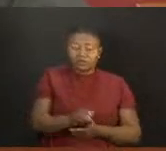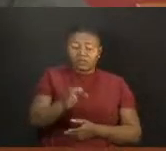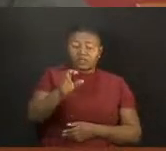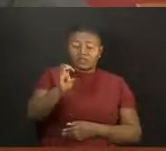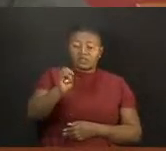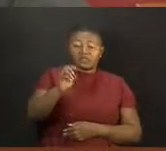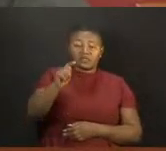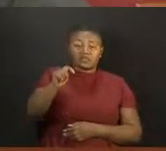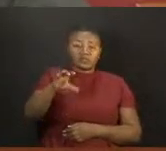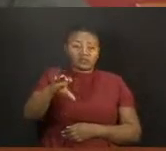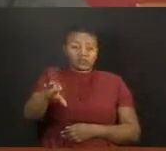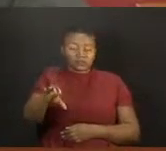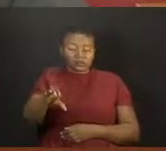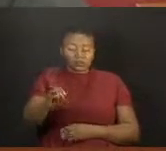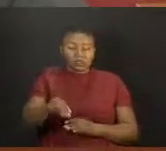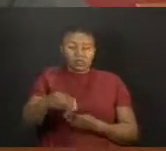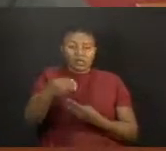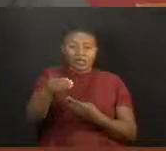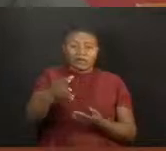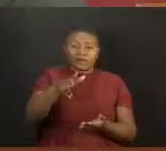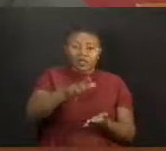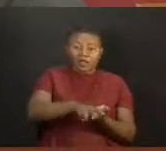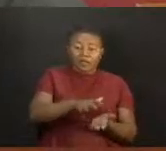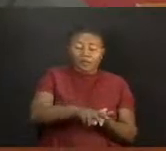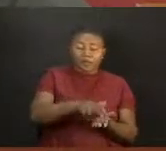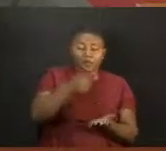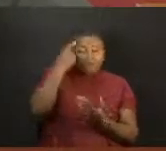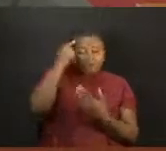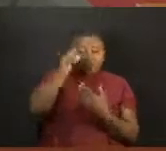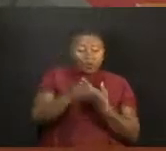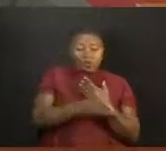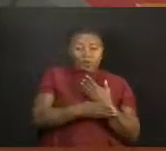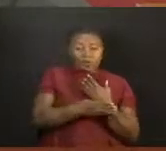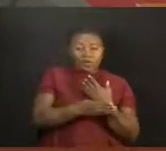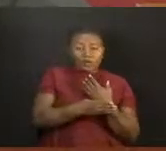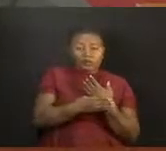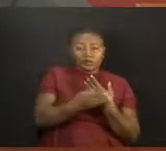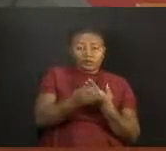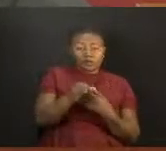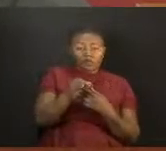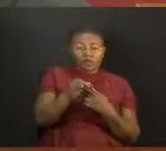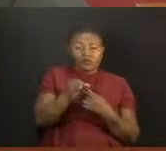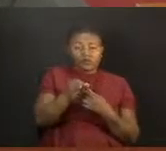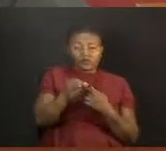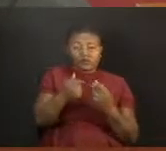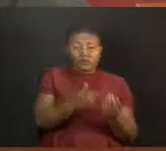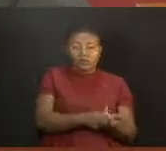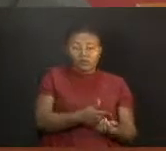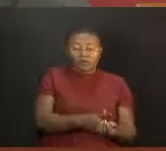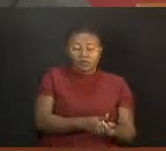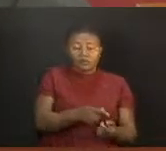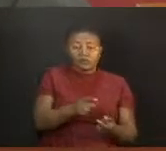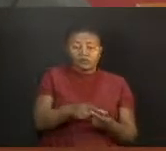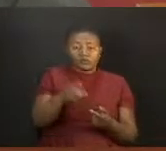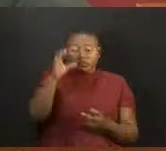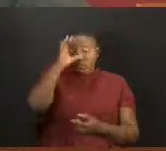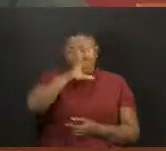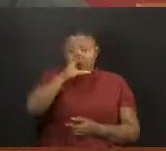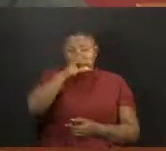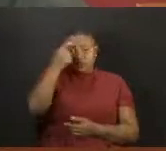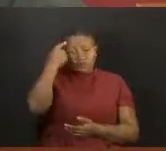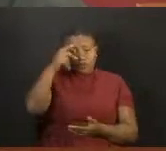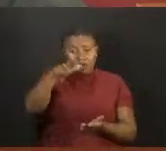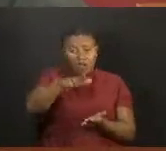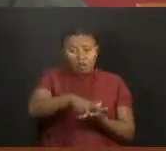ETC gave approval for Bank of Ghana to go to CTRC to seek a concurrent approval, and that was